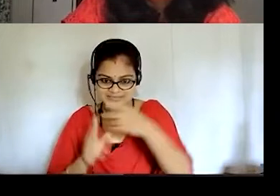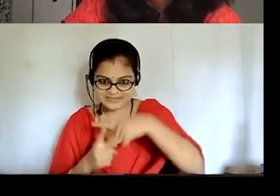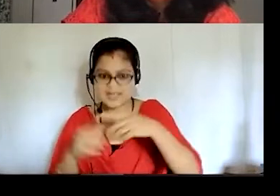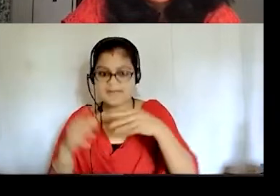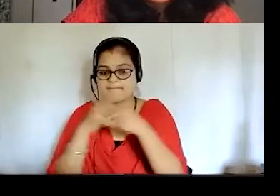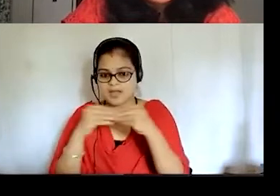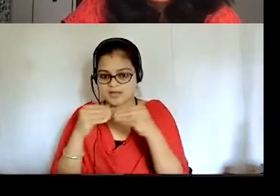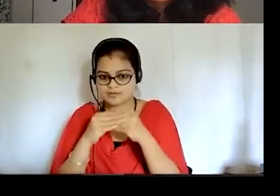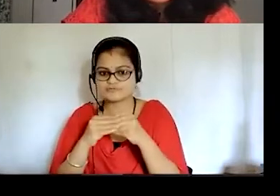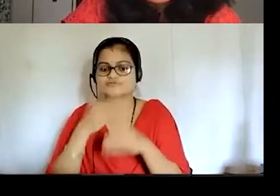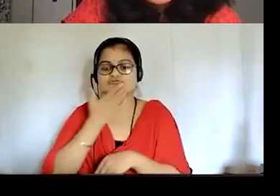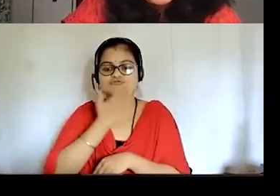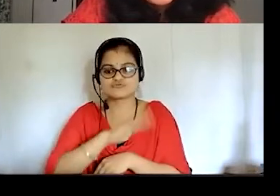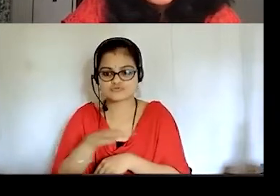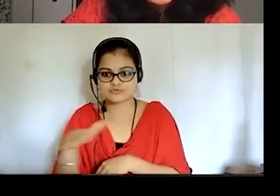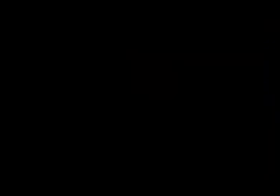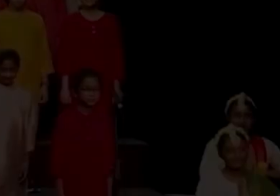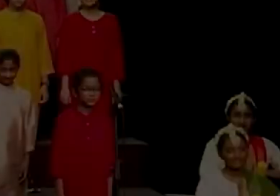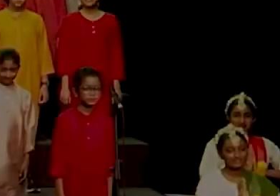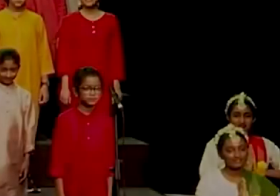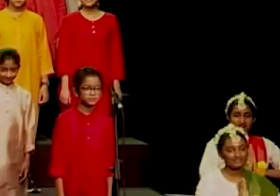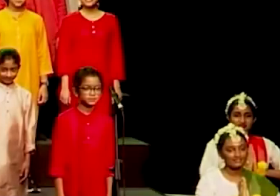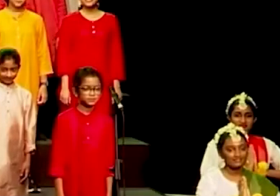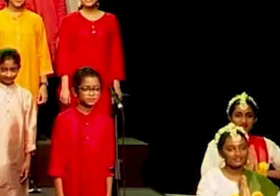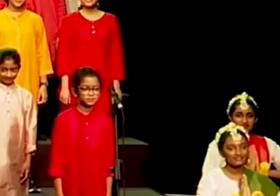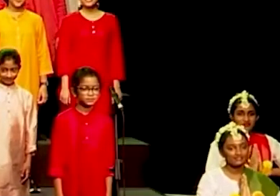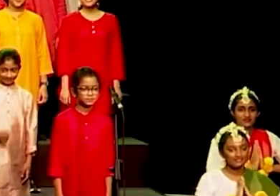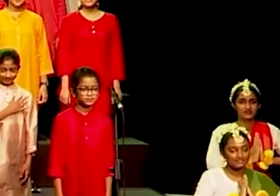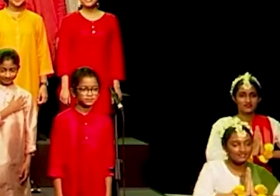Choir rendering choral harmony.